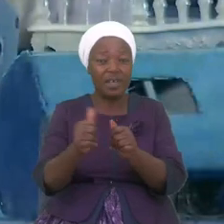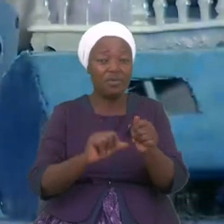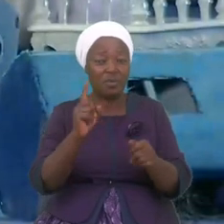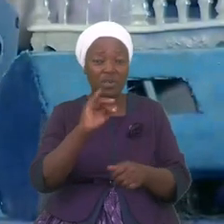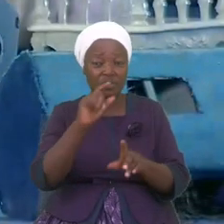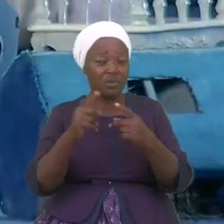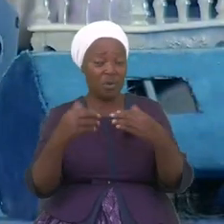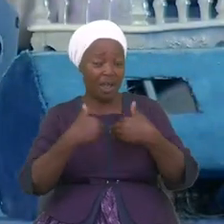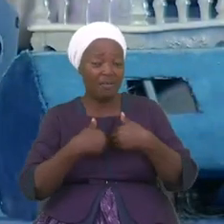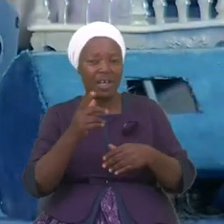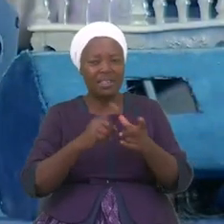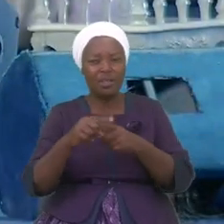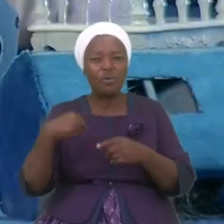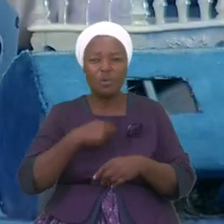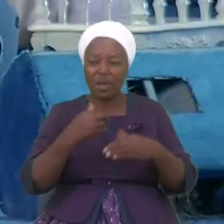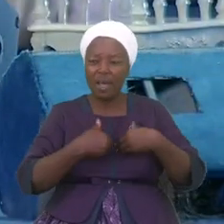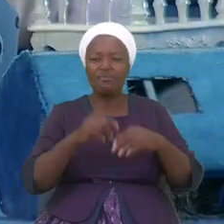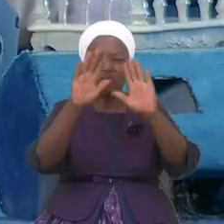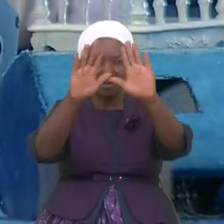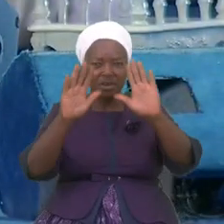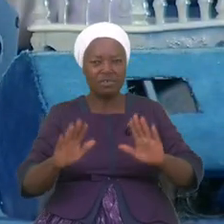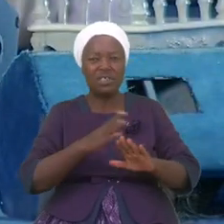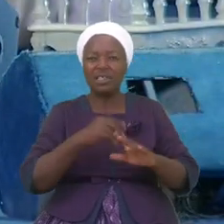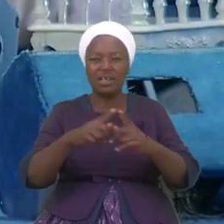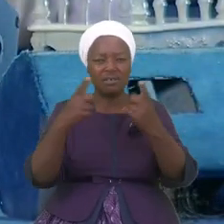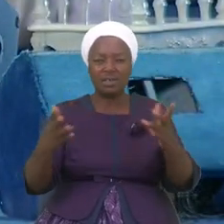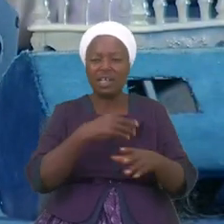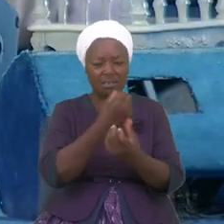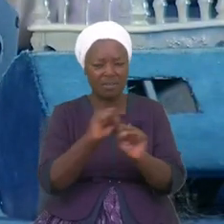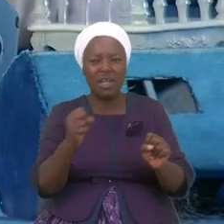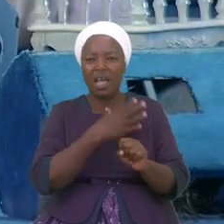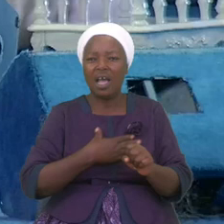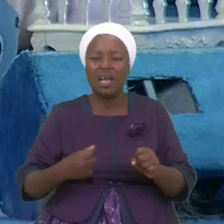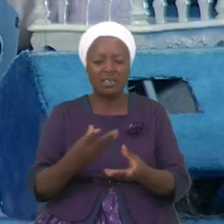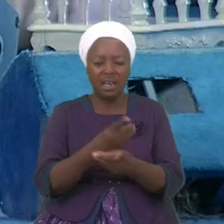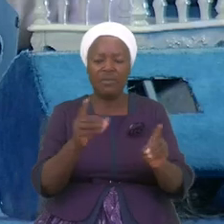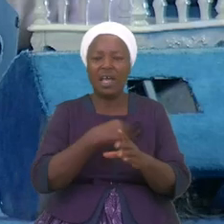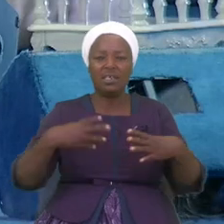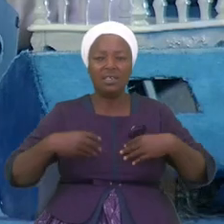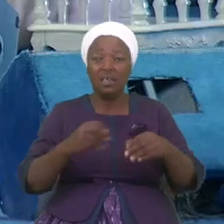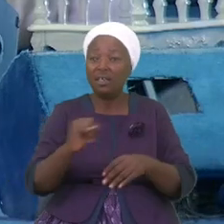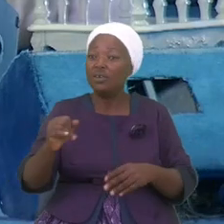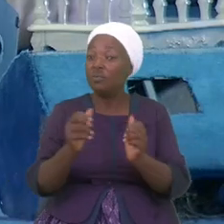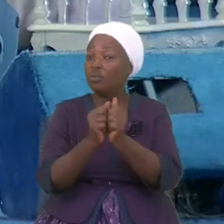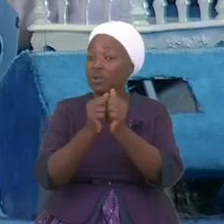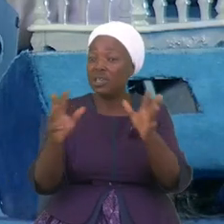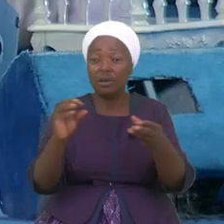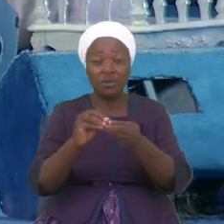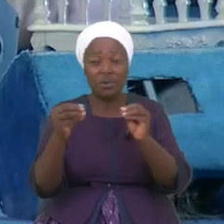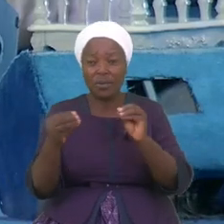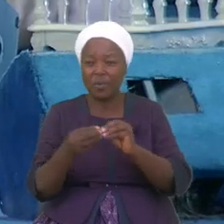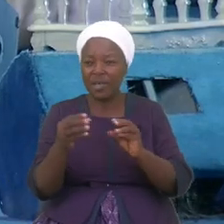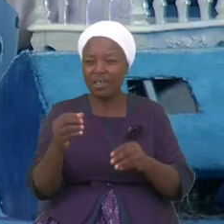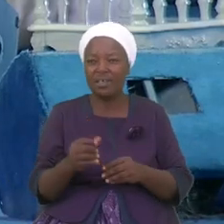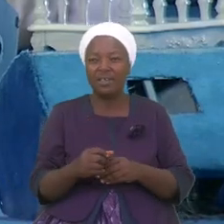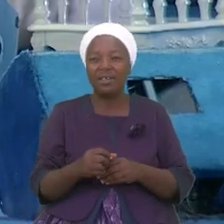to have miracles and wonders and salvation and deliverance and healing without number,